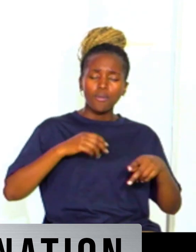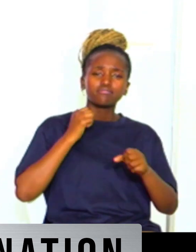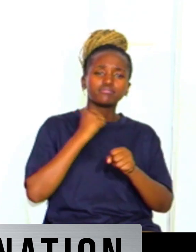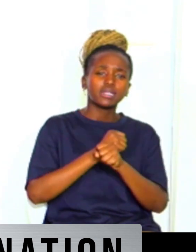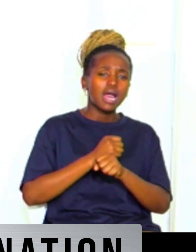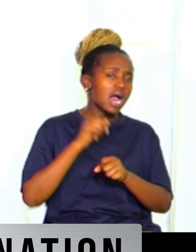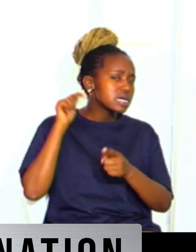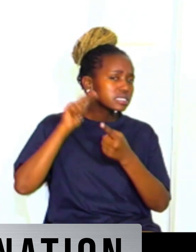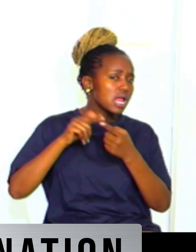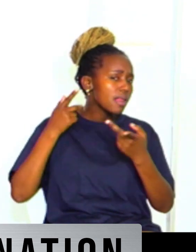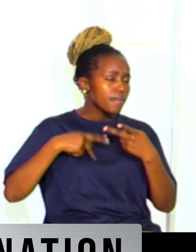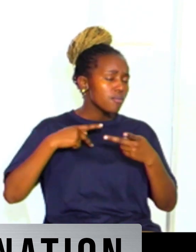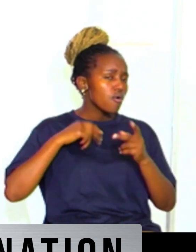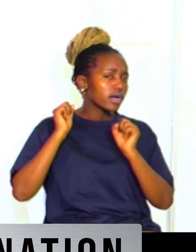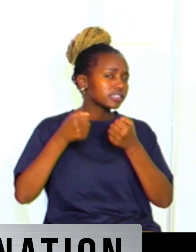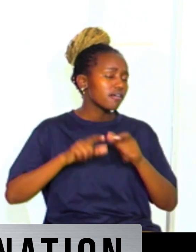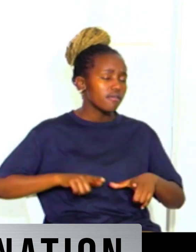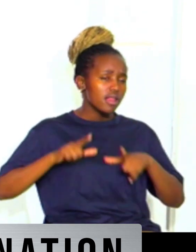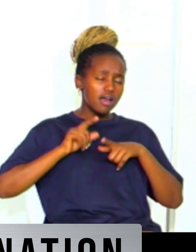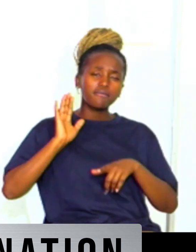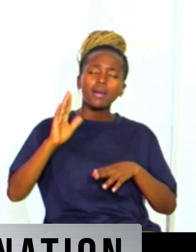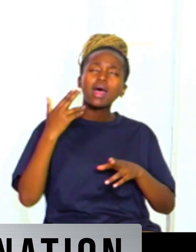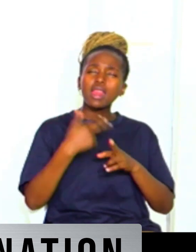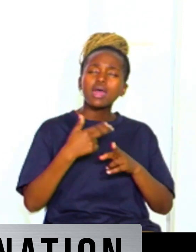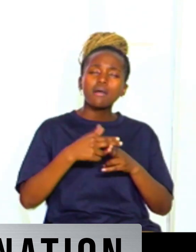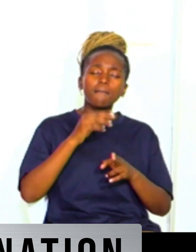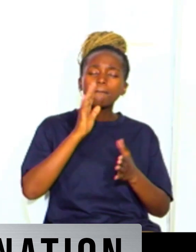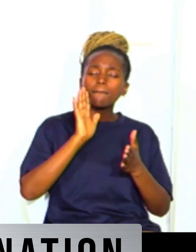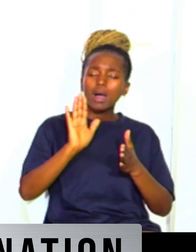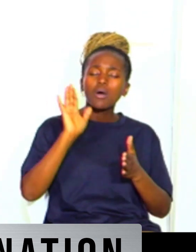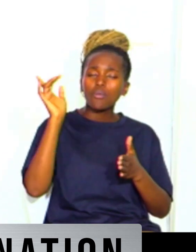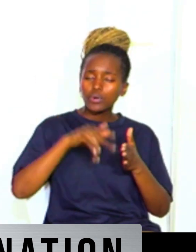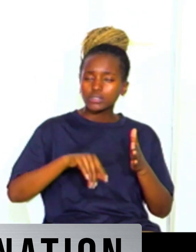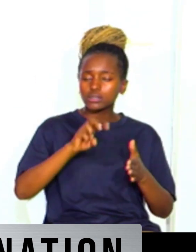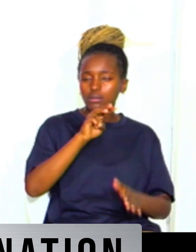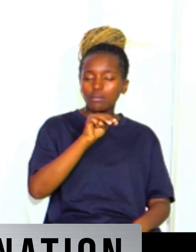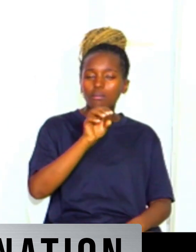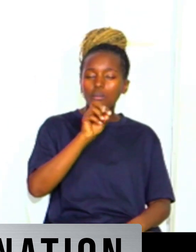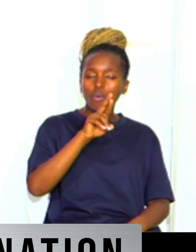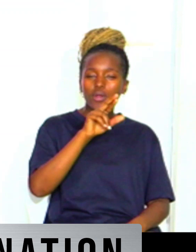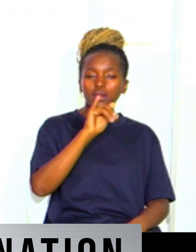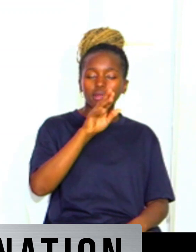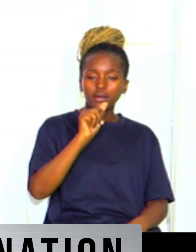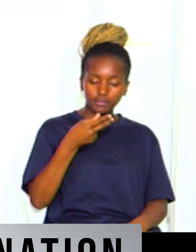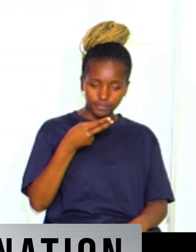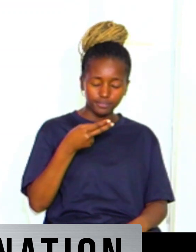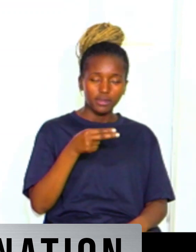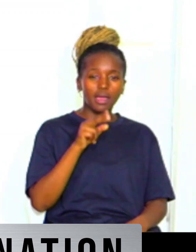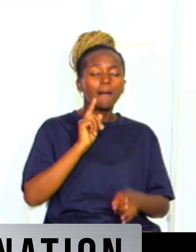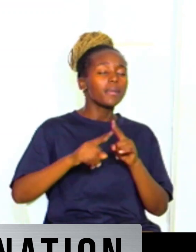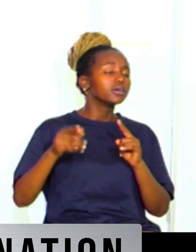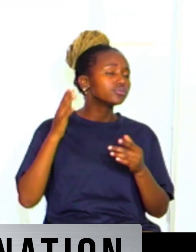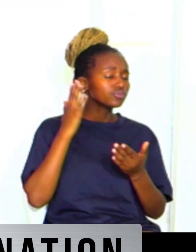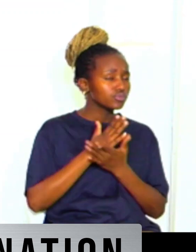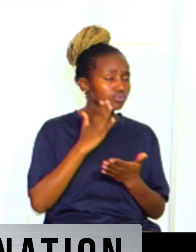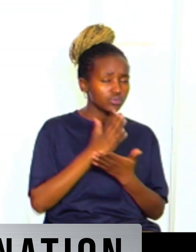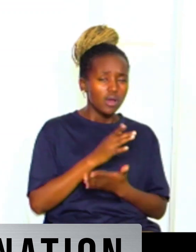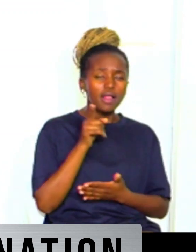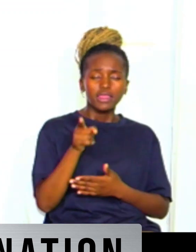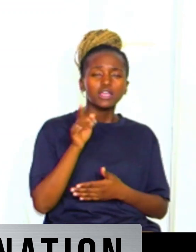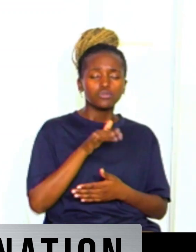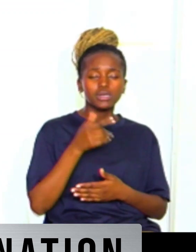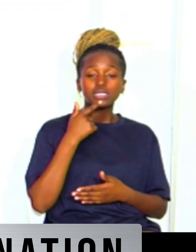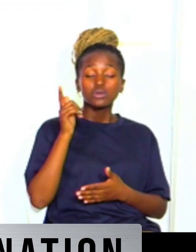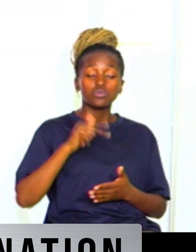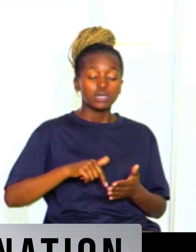her life was rescued. Was he called Mariah Suru something? That name is long. But she said, thank God